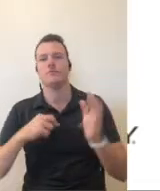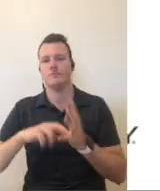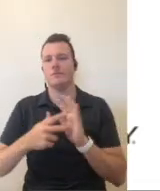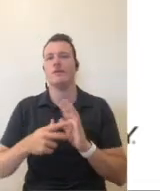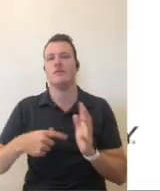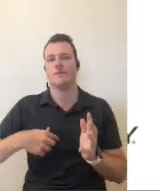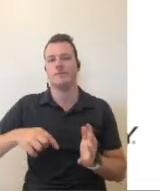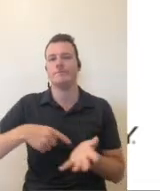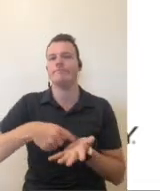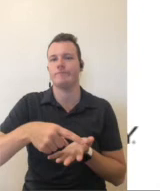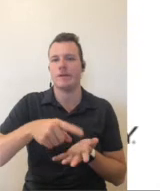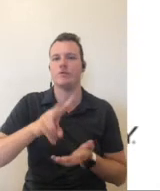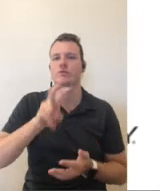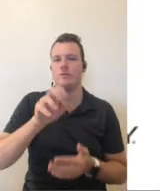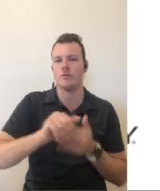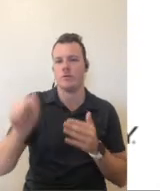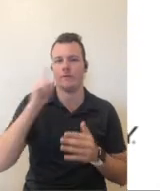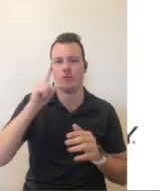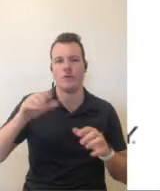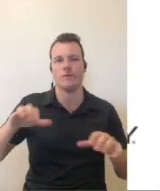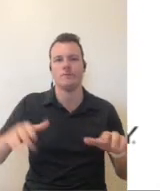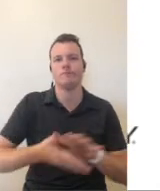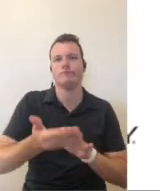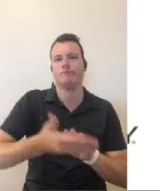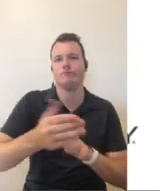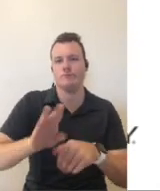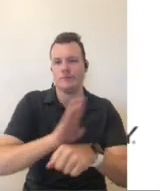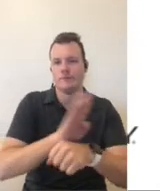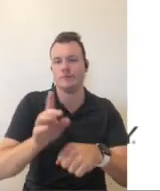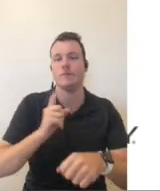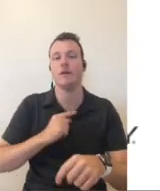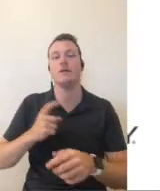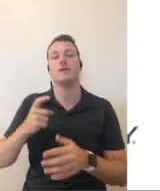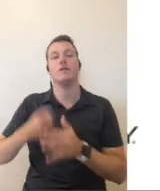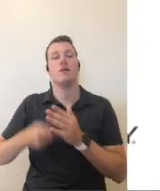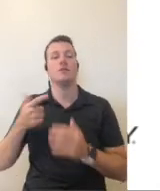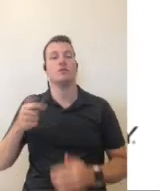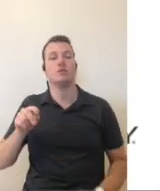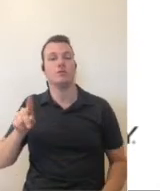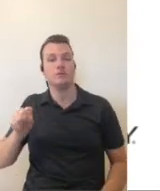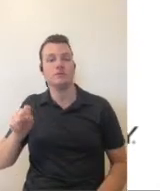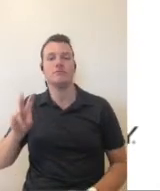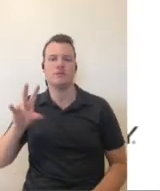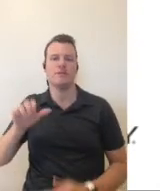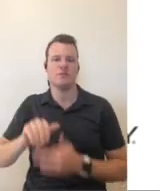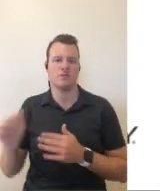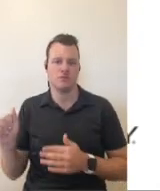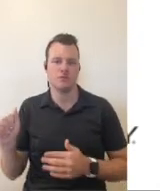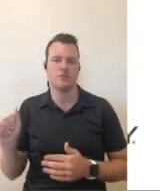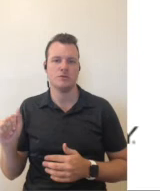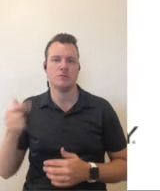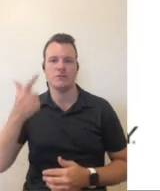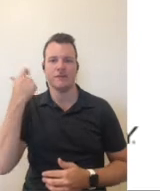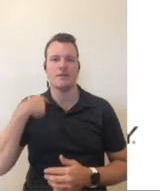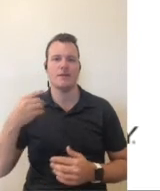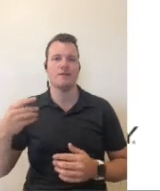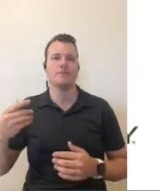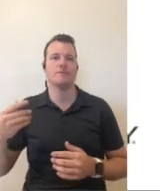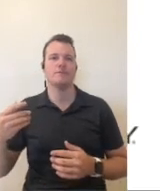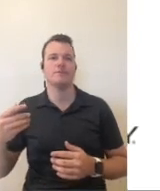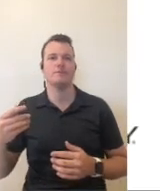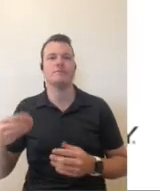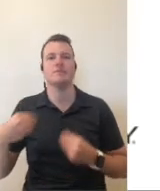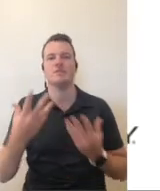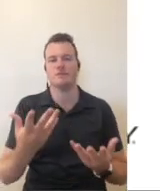hourly rate is $2. I saw 100 patients, so it's costing me $200 to operate my practice. And my cost